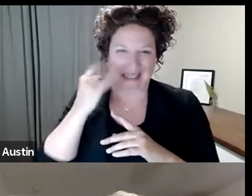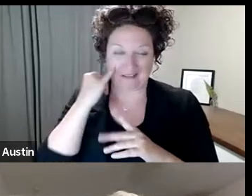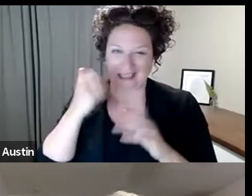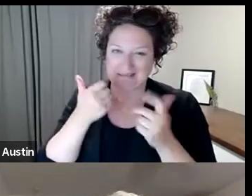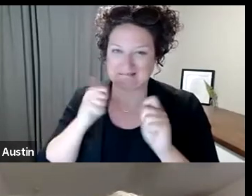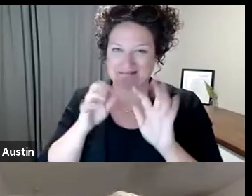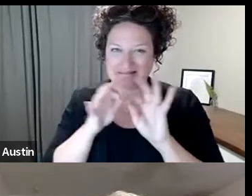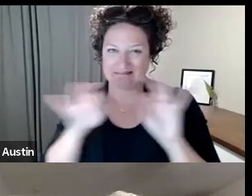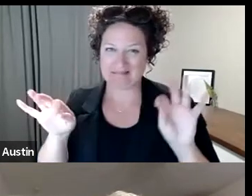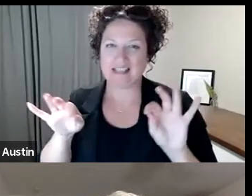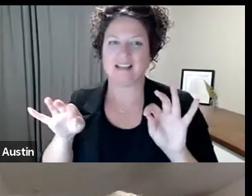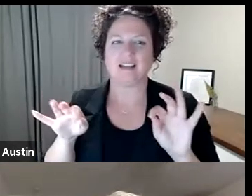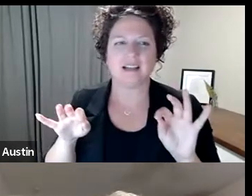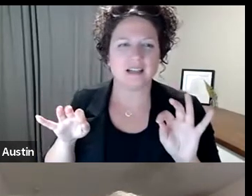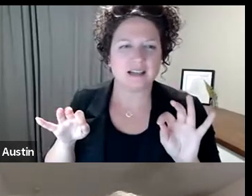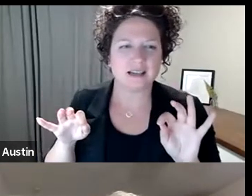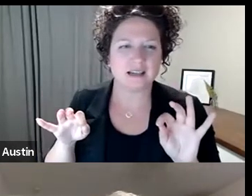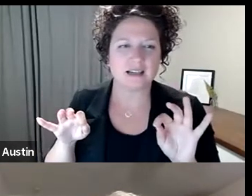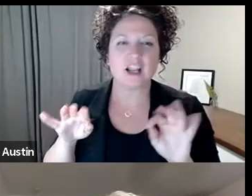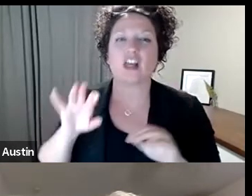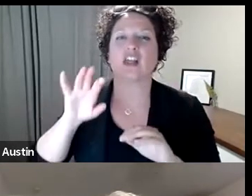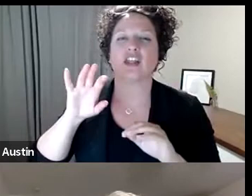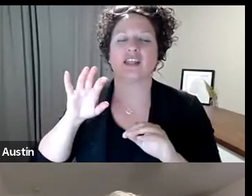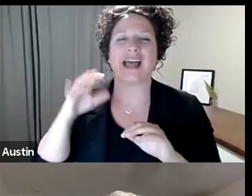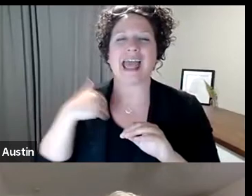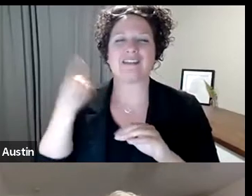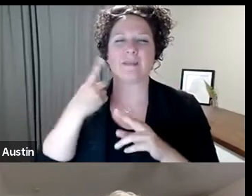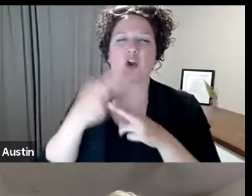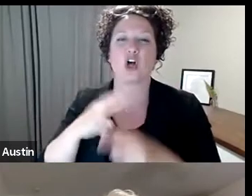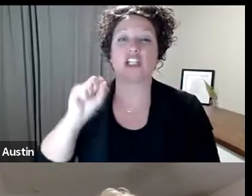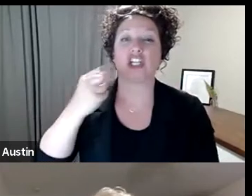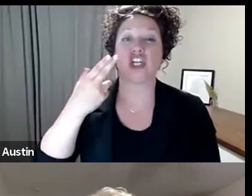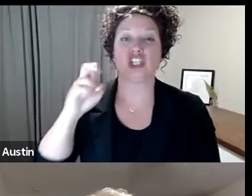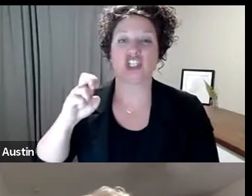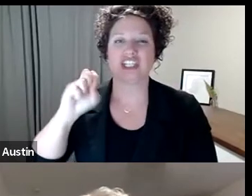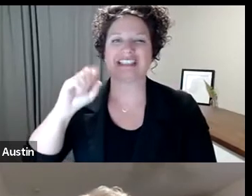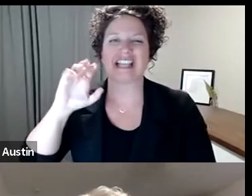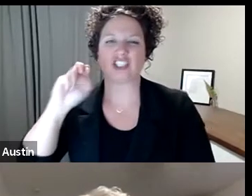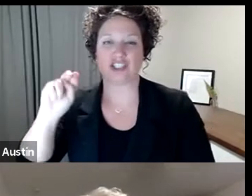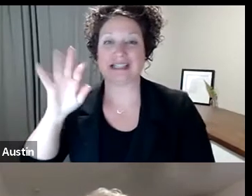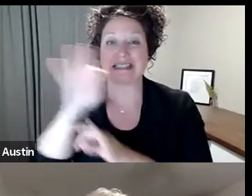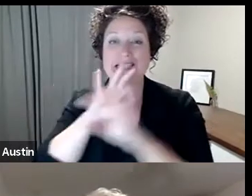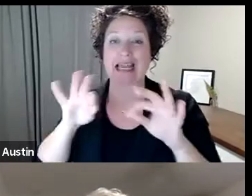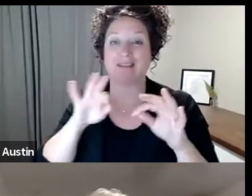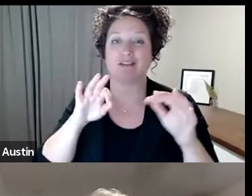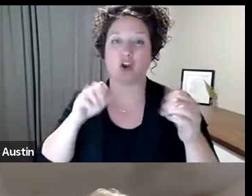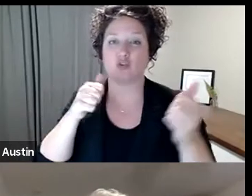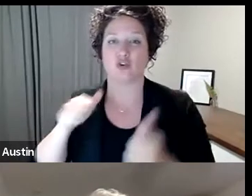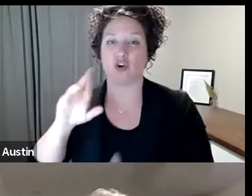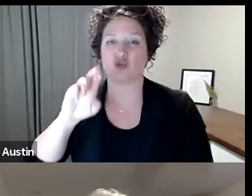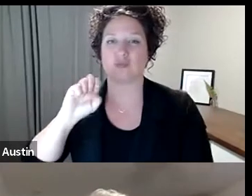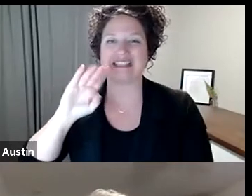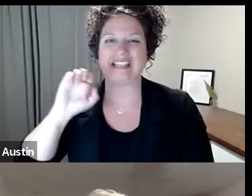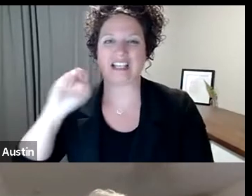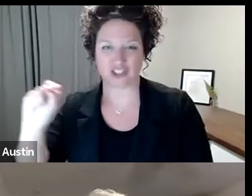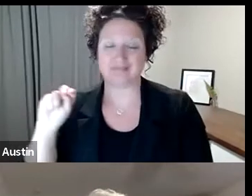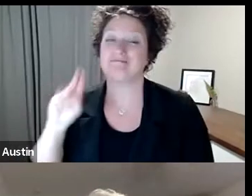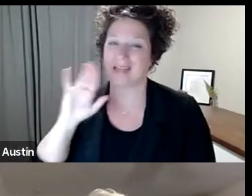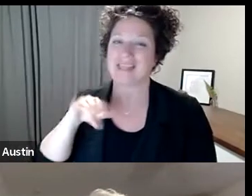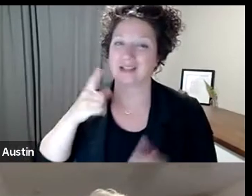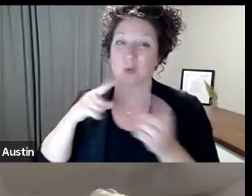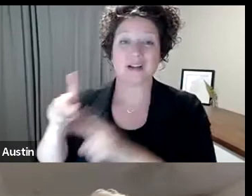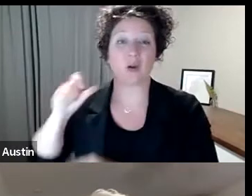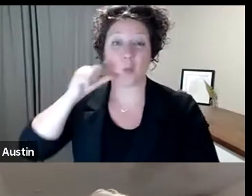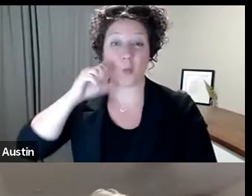right, she session instead of recession. That phrase was coined to describe what was happening in the global economy, and women